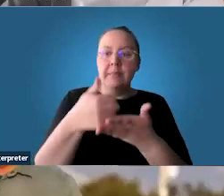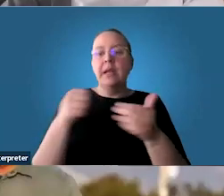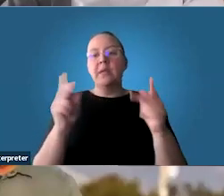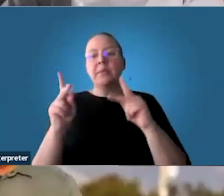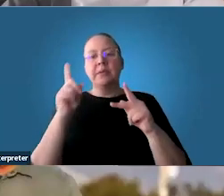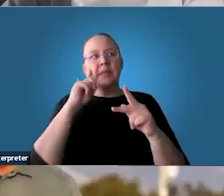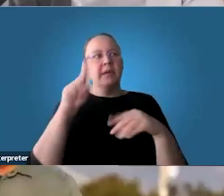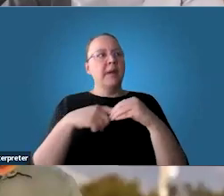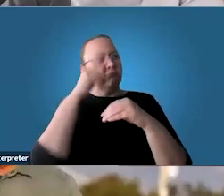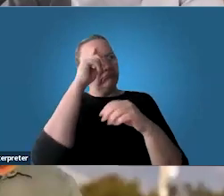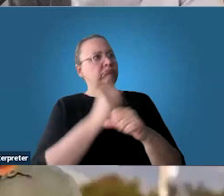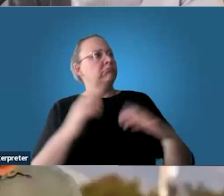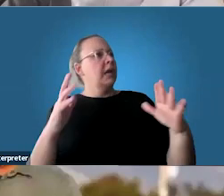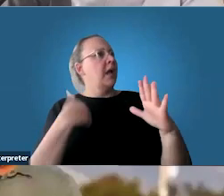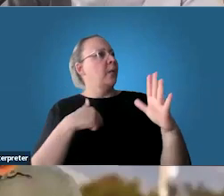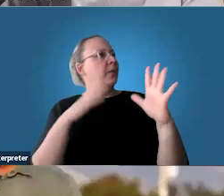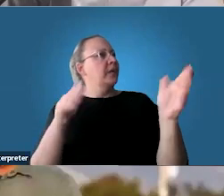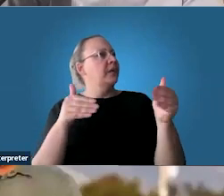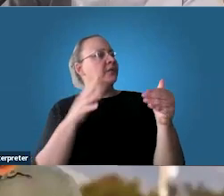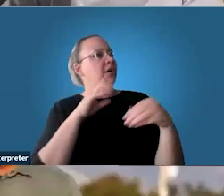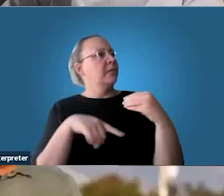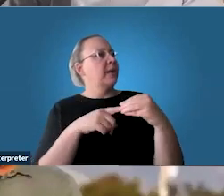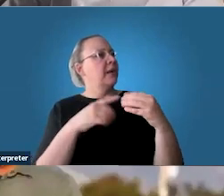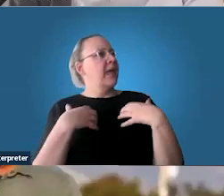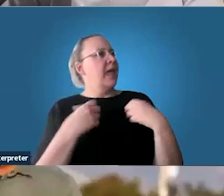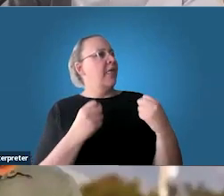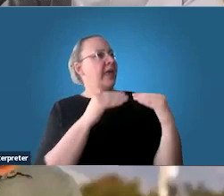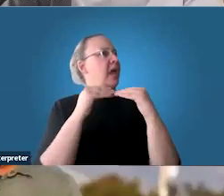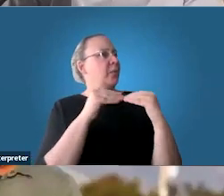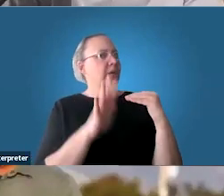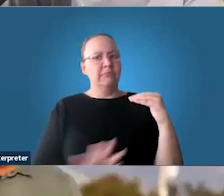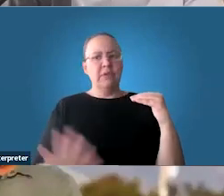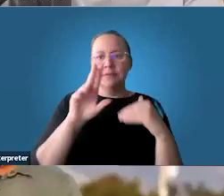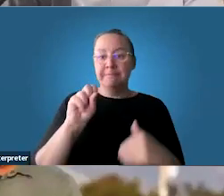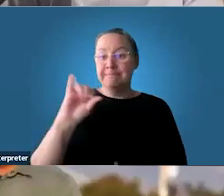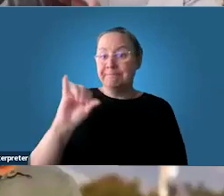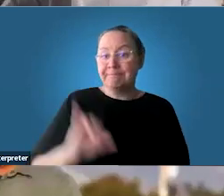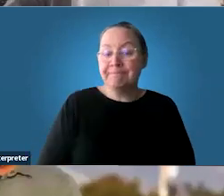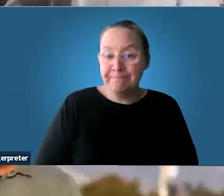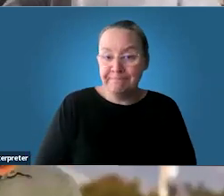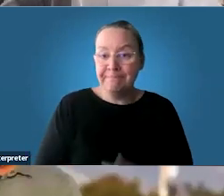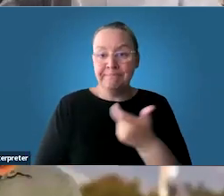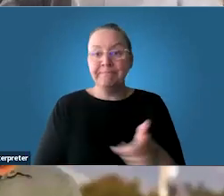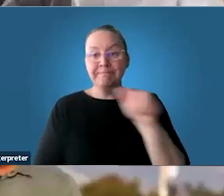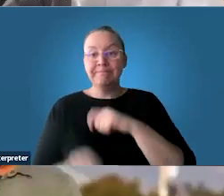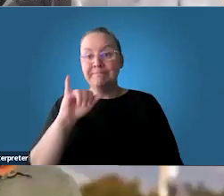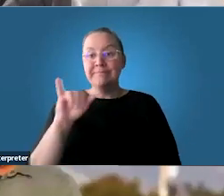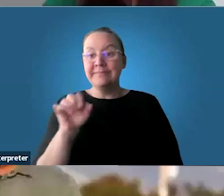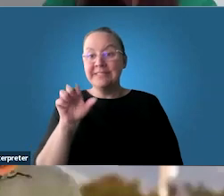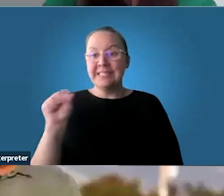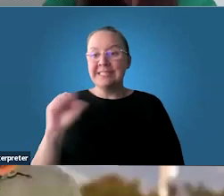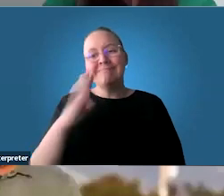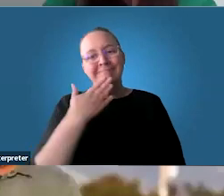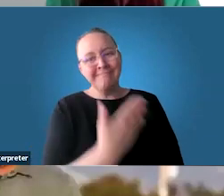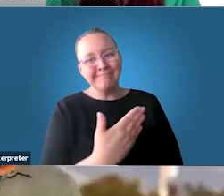think about how can we advance a narrative on health equity across the country. I'll pass it to Jess.